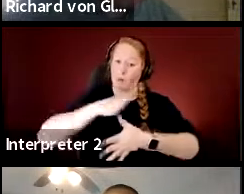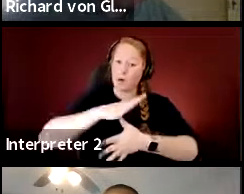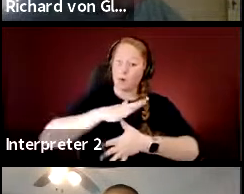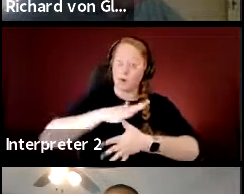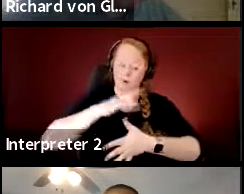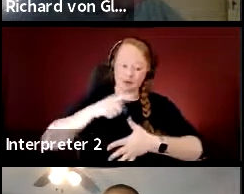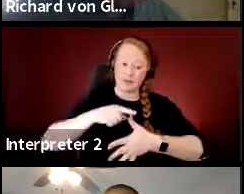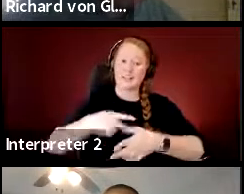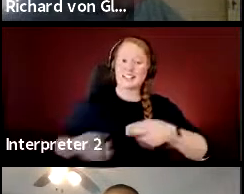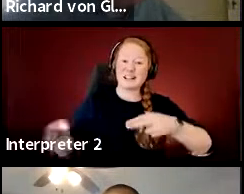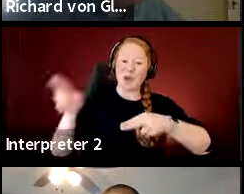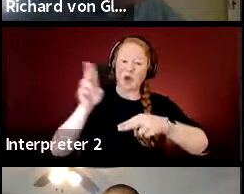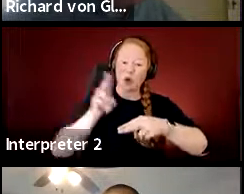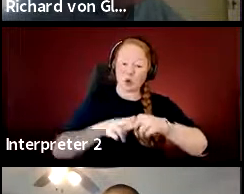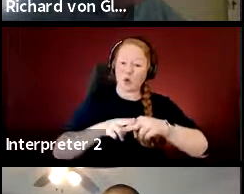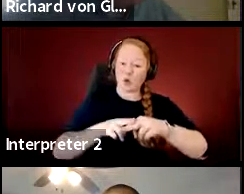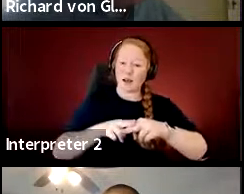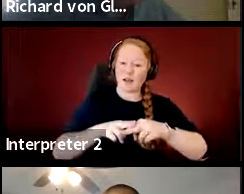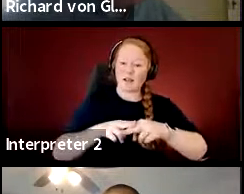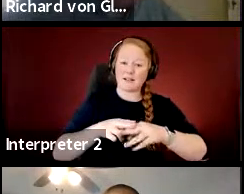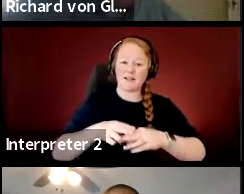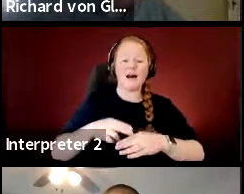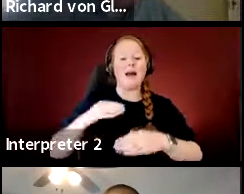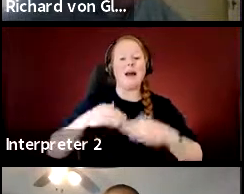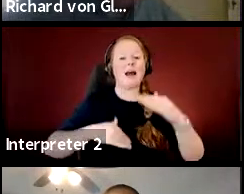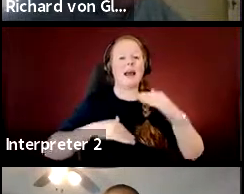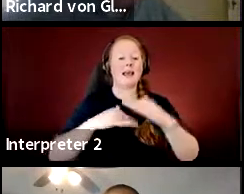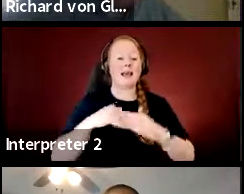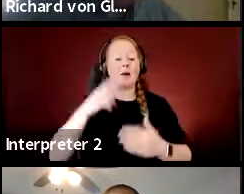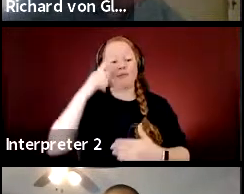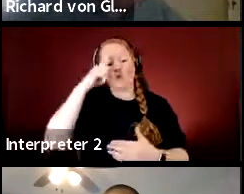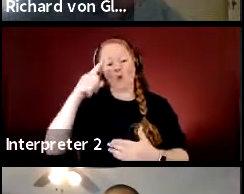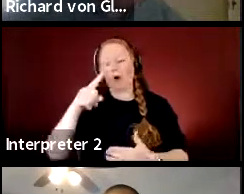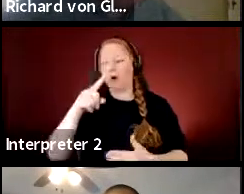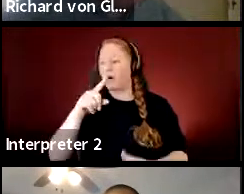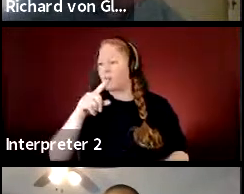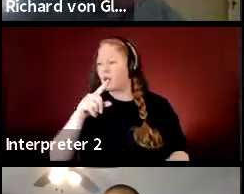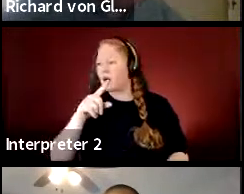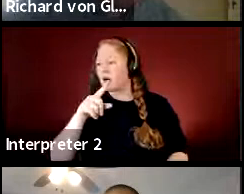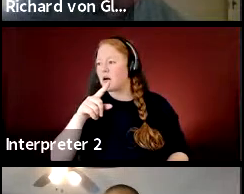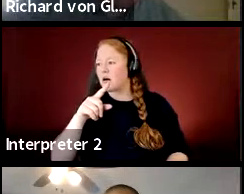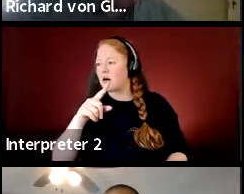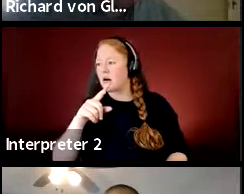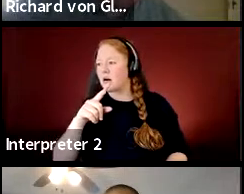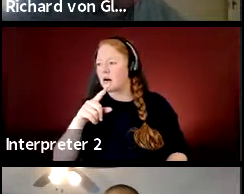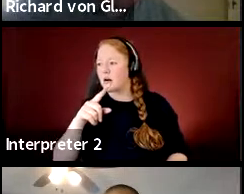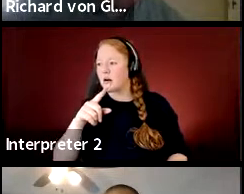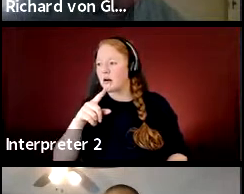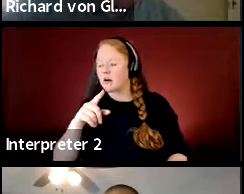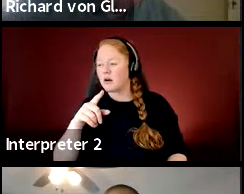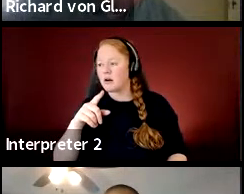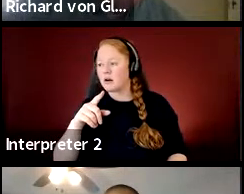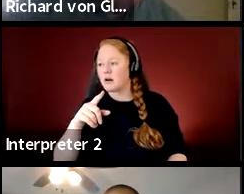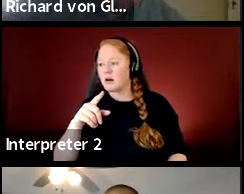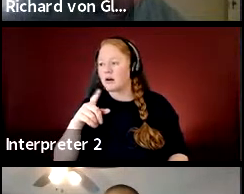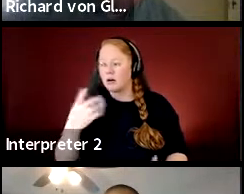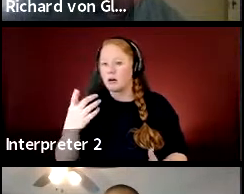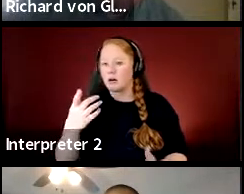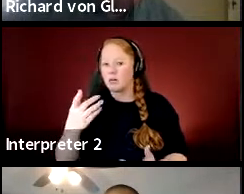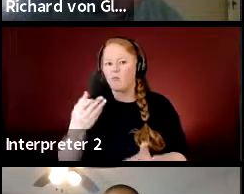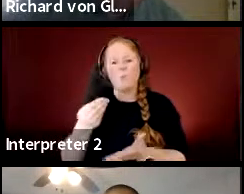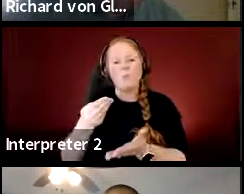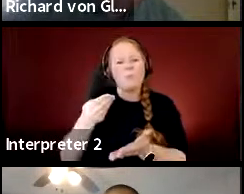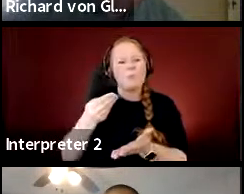of Prop NS funding for LRA-owned properties that can be nominated for